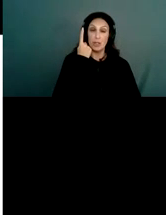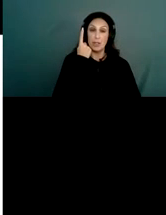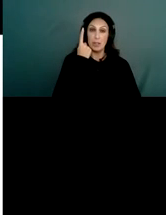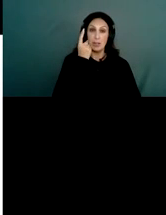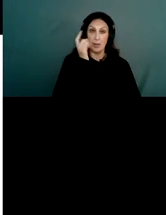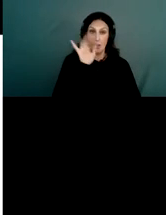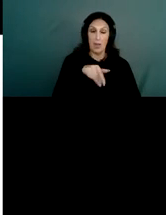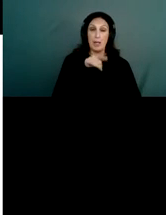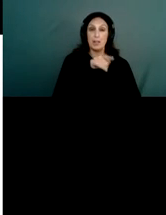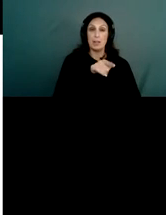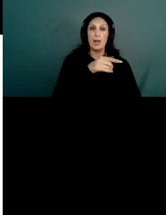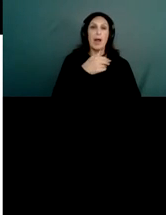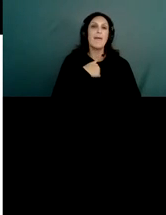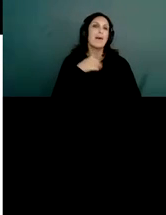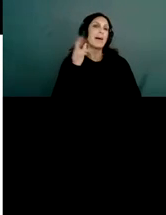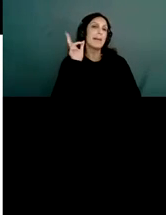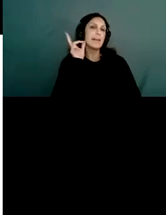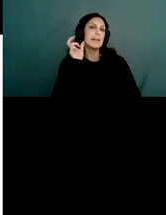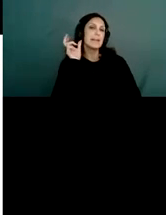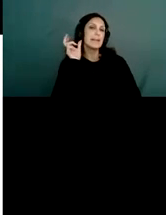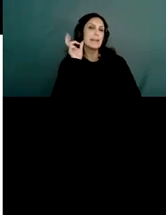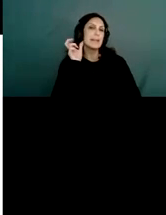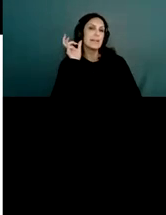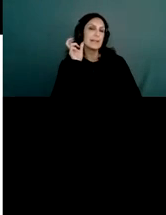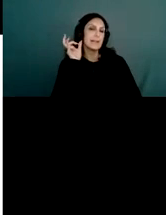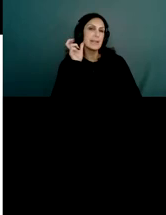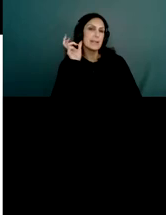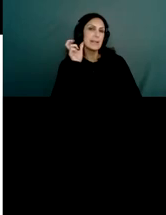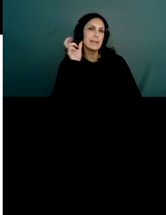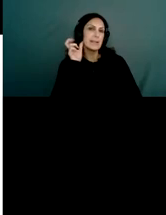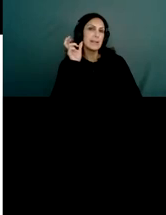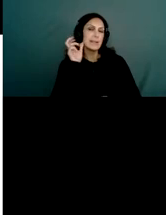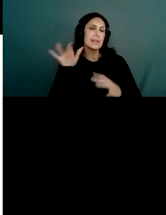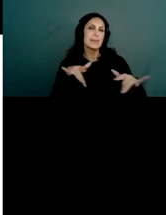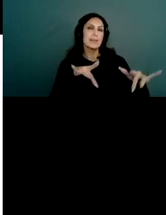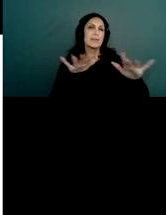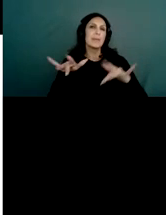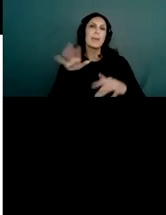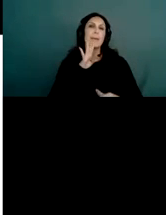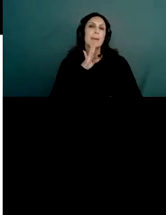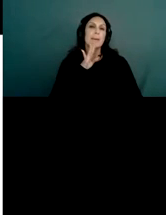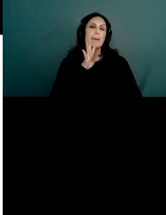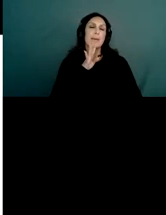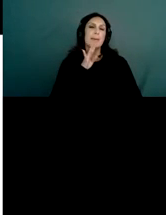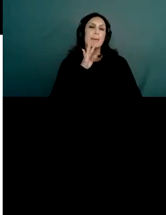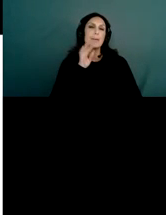is a listening mode where students can listen to the audio of parts of the comprehension